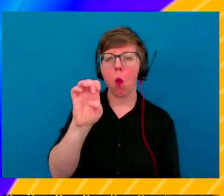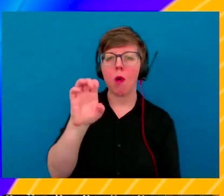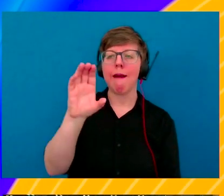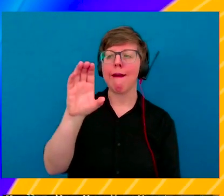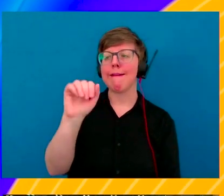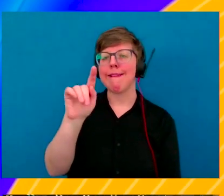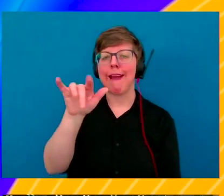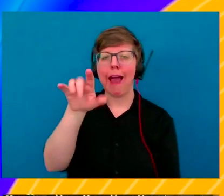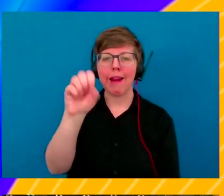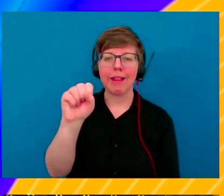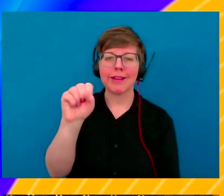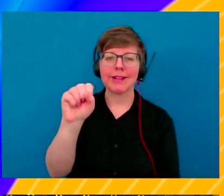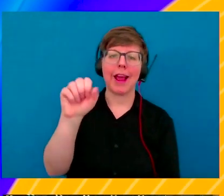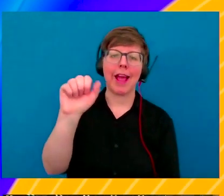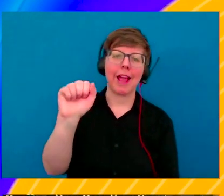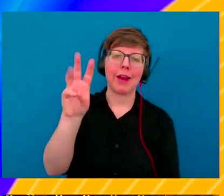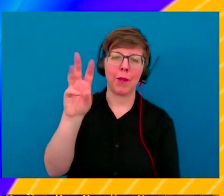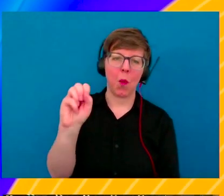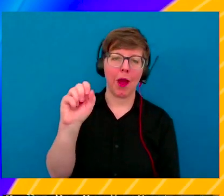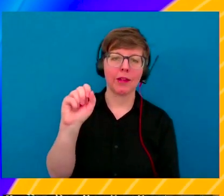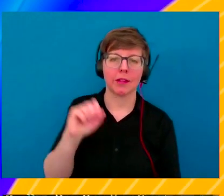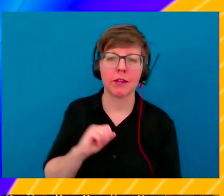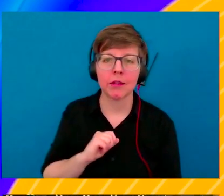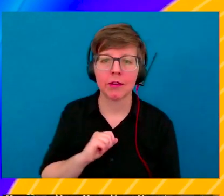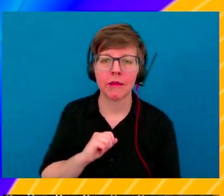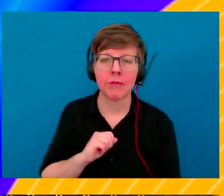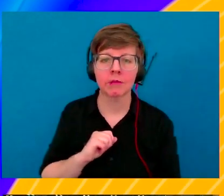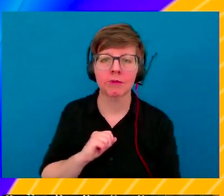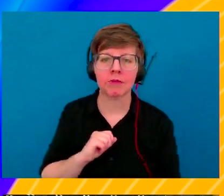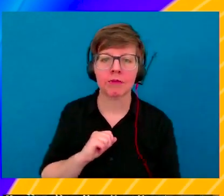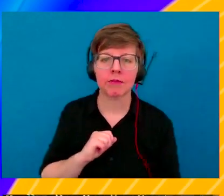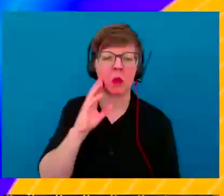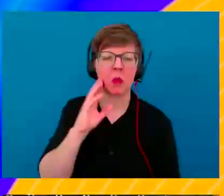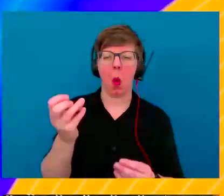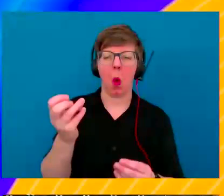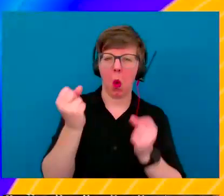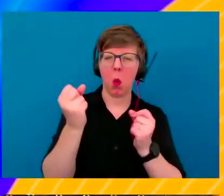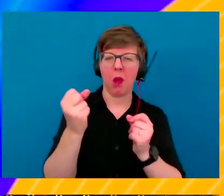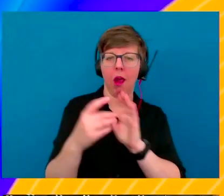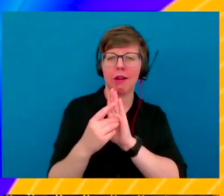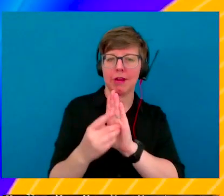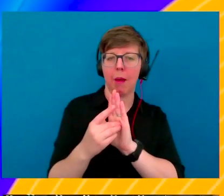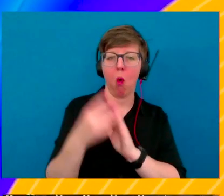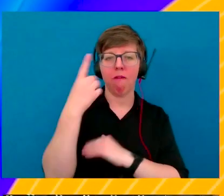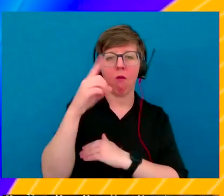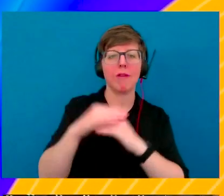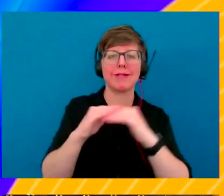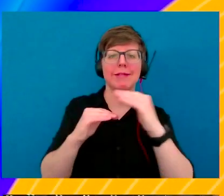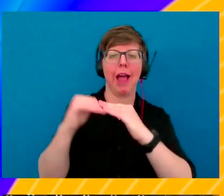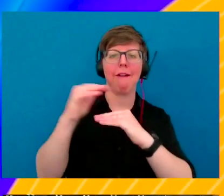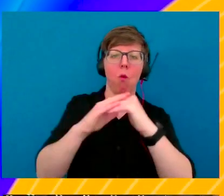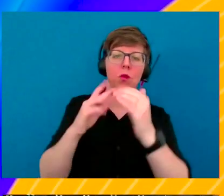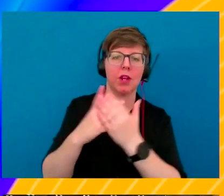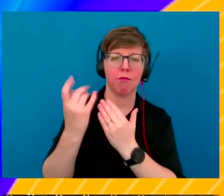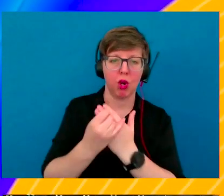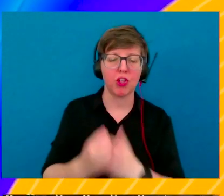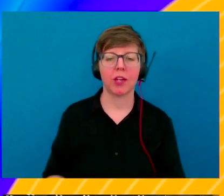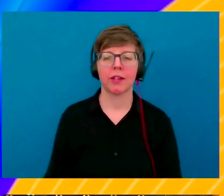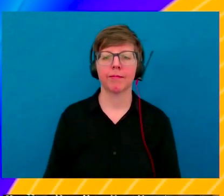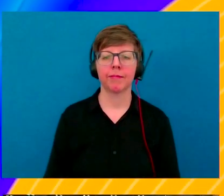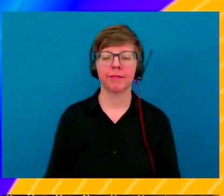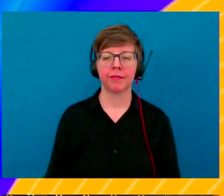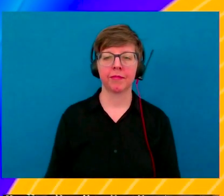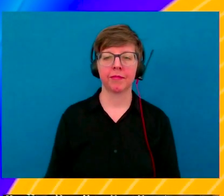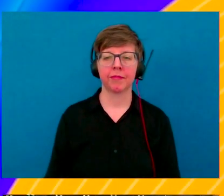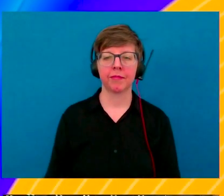for a while. So let me give you a quick demo on what it means to scaffold a project. When you're creating so inside of